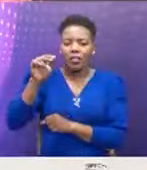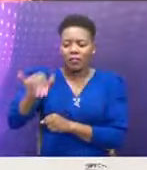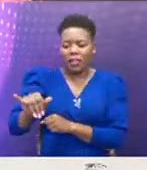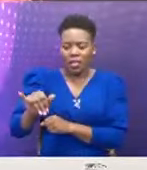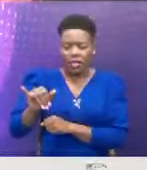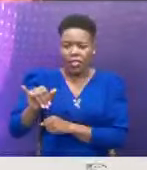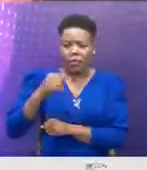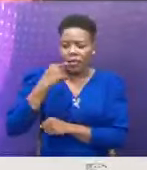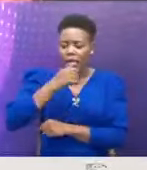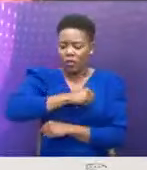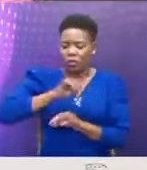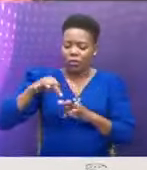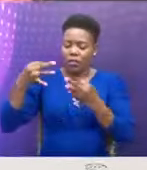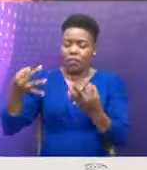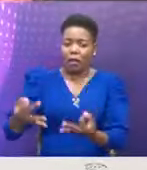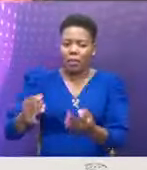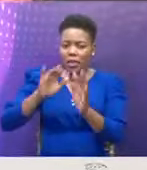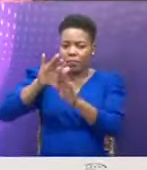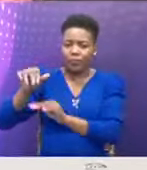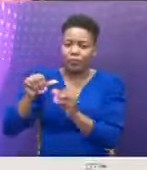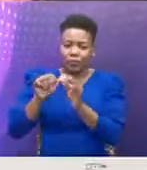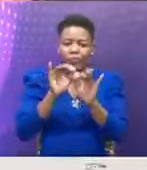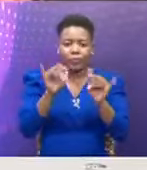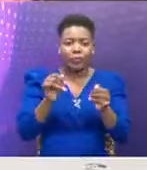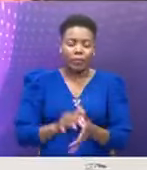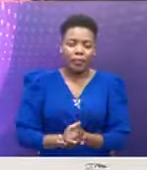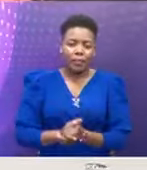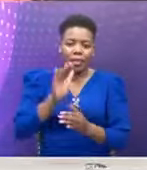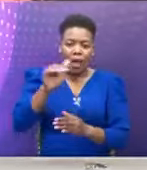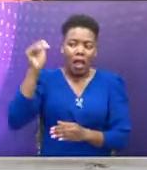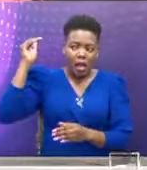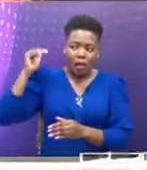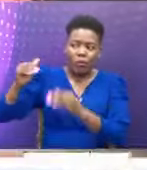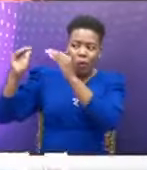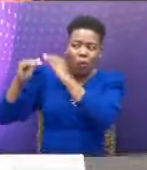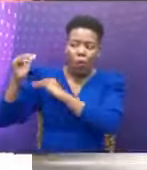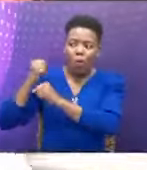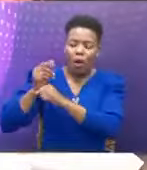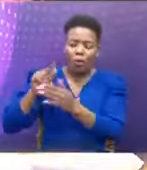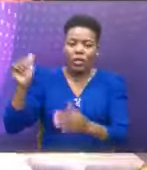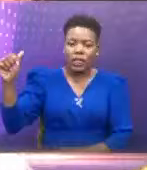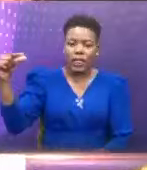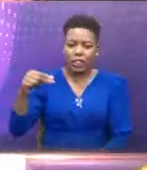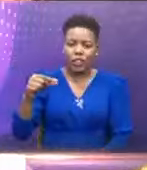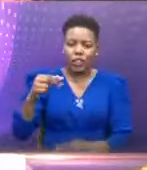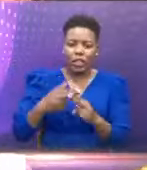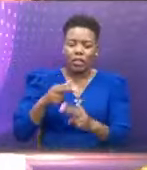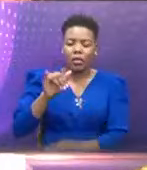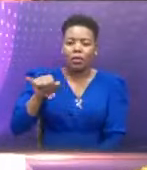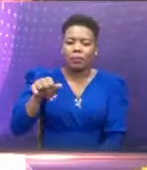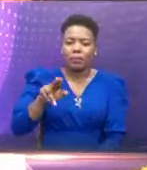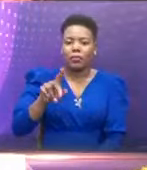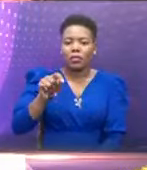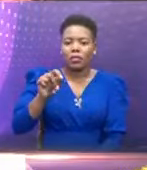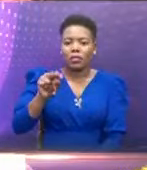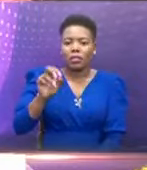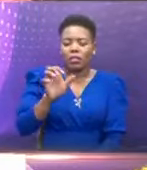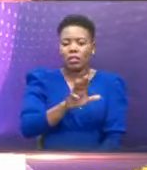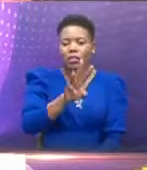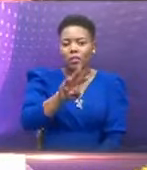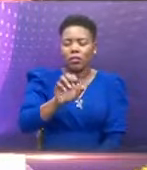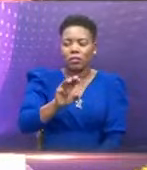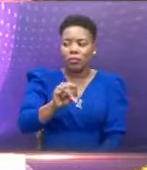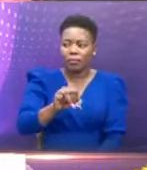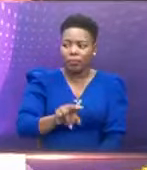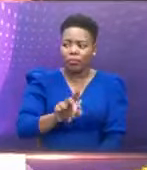kendo wagino ni kony makare bro chopo negi. Wadhi mbele, mane en Aton Jener mapacho ka Justin Muturi, odadhoke gi komiti mar od bura ewi